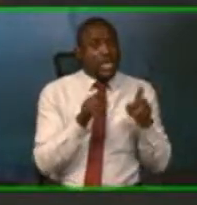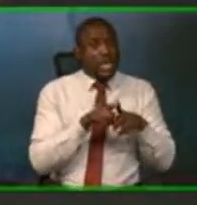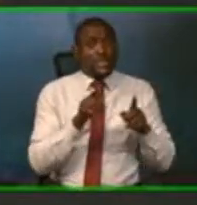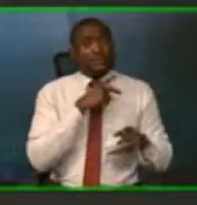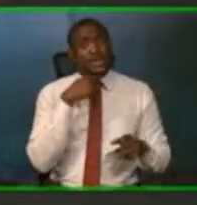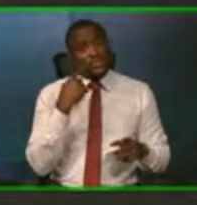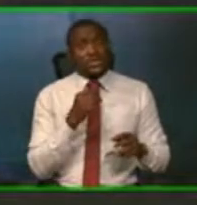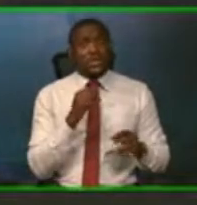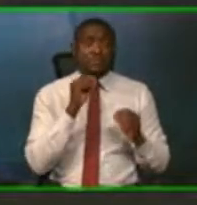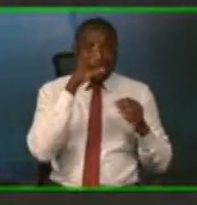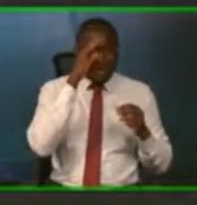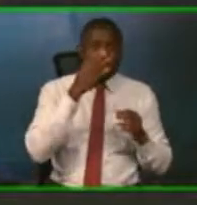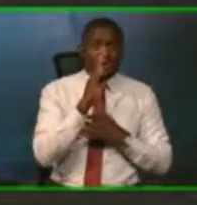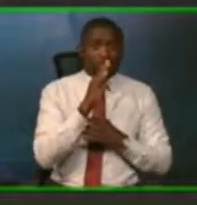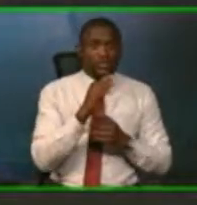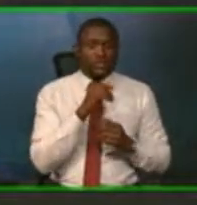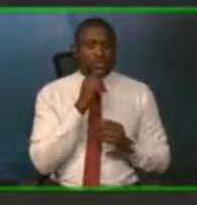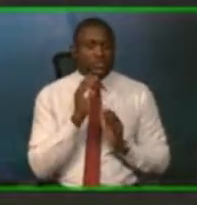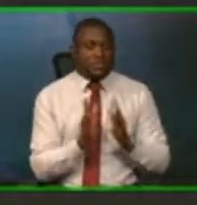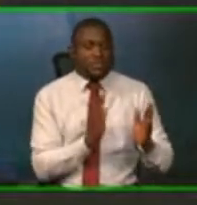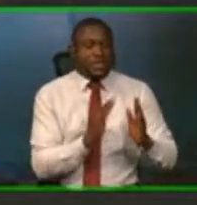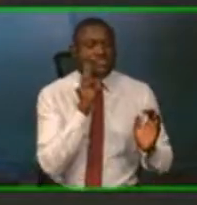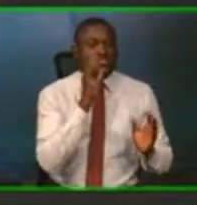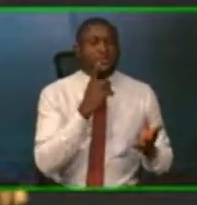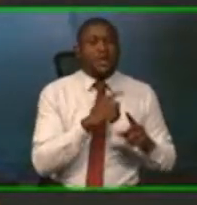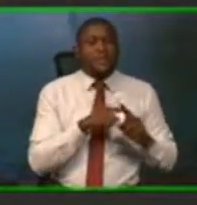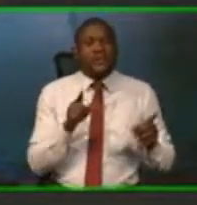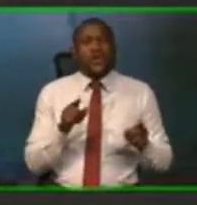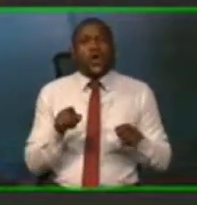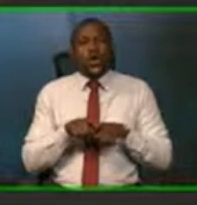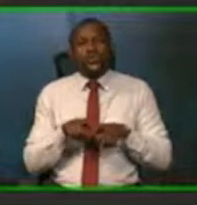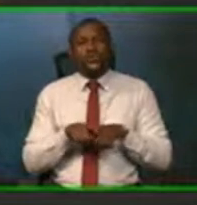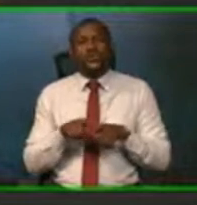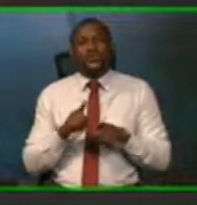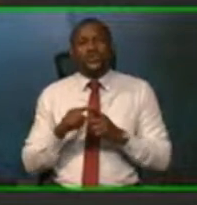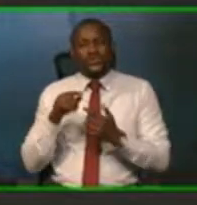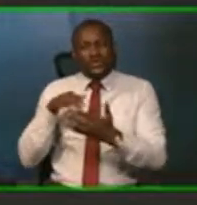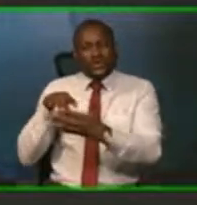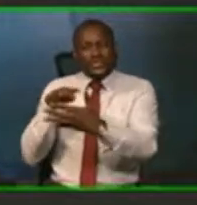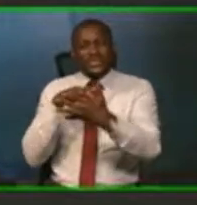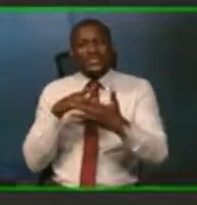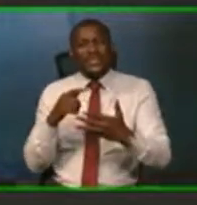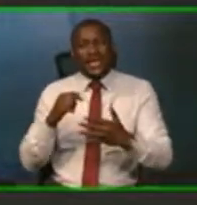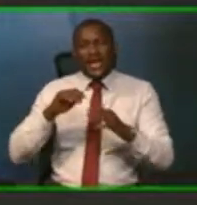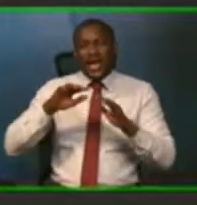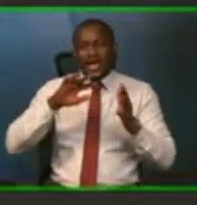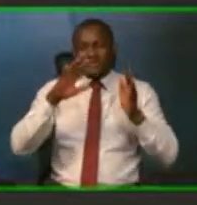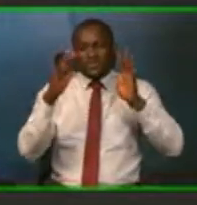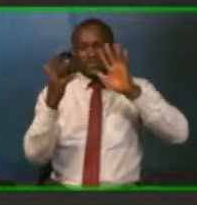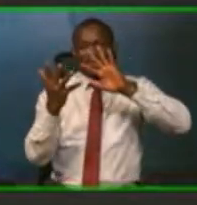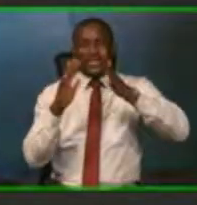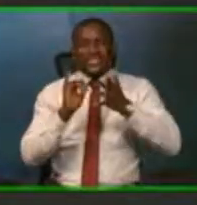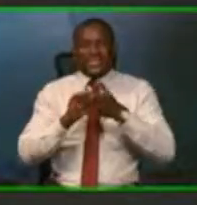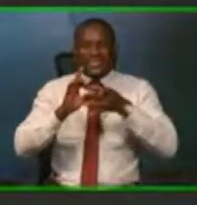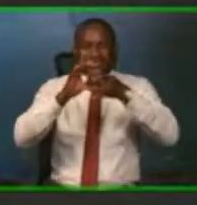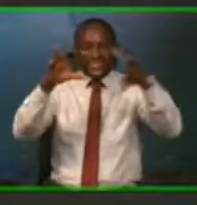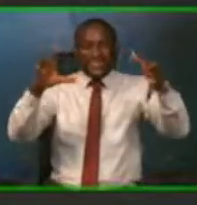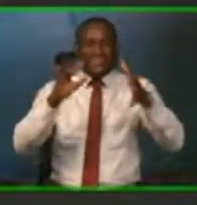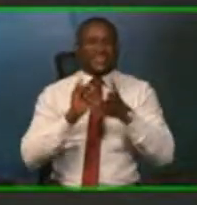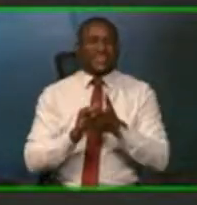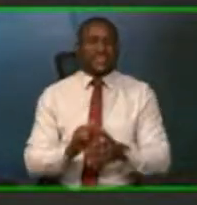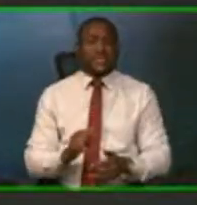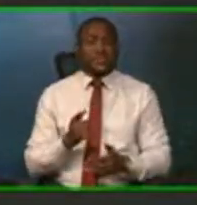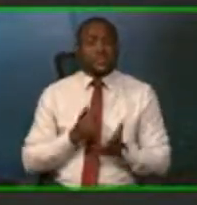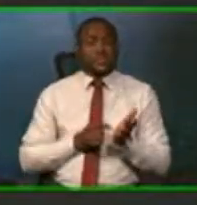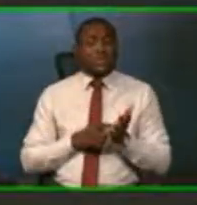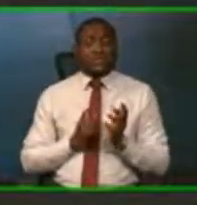to study the atmosphere that release the anointing upon those teachings. There are times you can come and the Spirit can